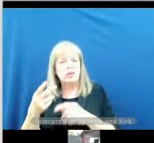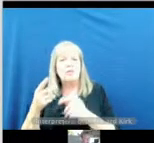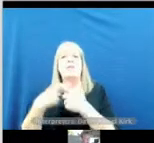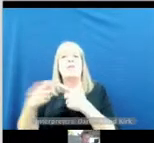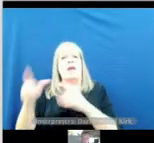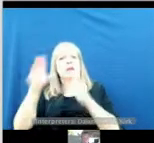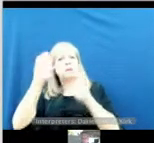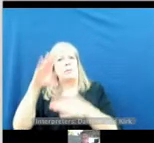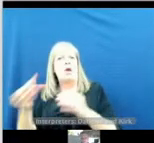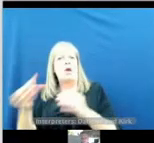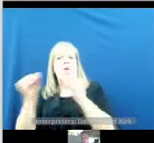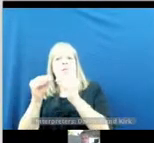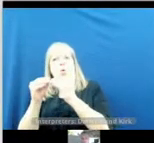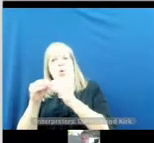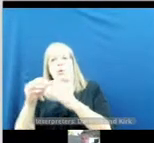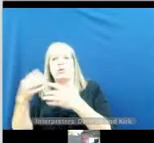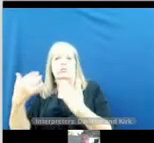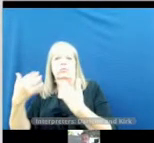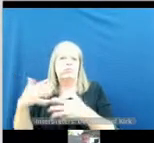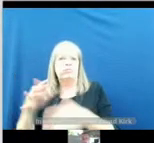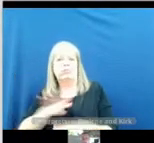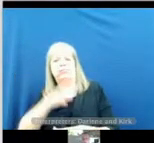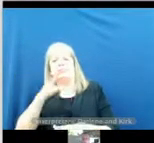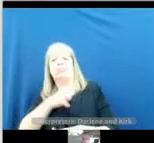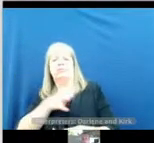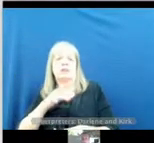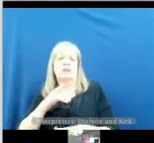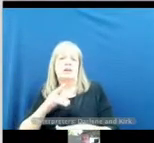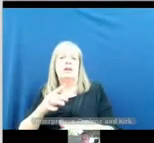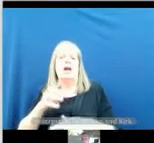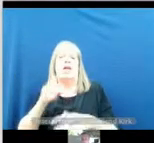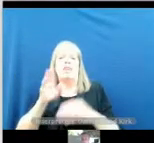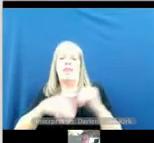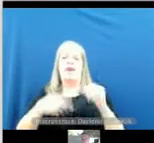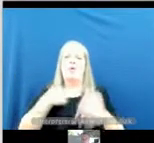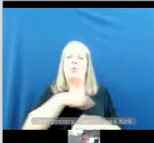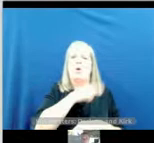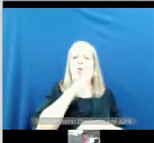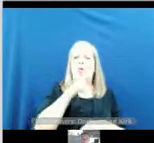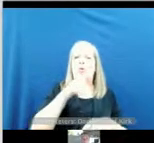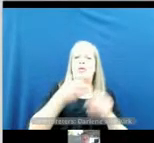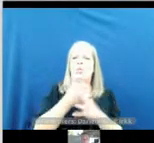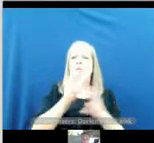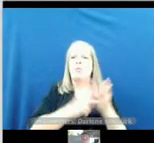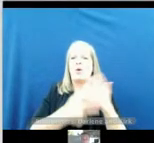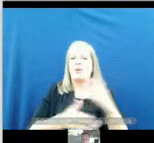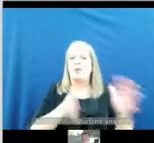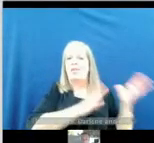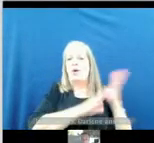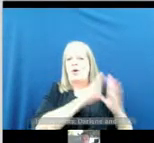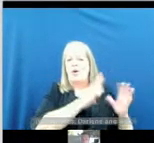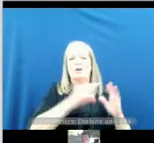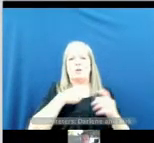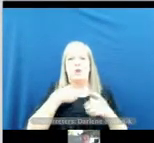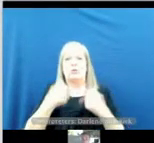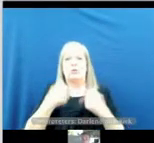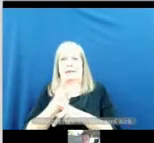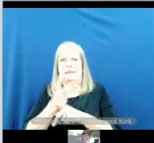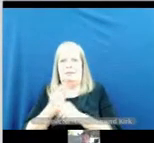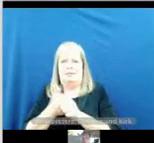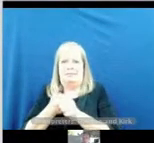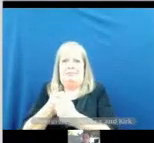of ours who went through a program years ago. So we want to keep thinking about, access to technology that is current and